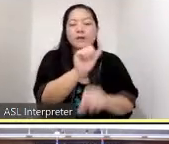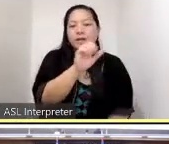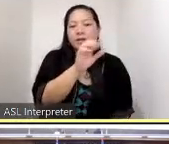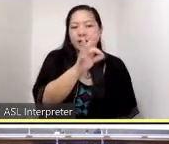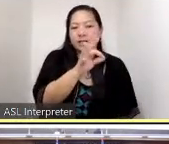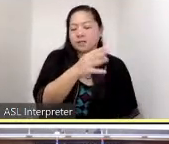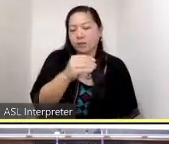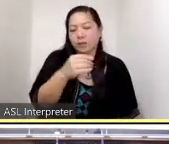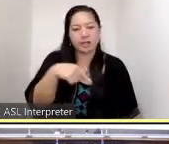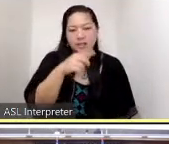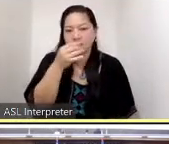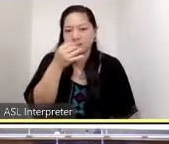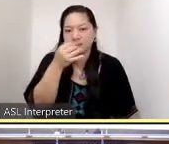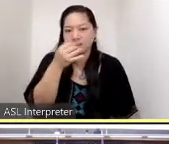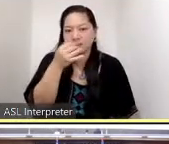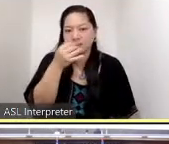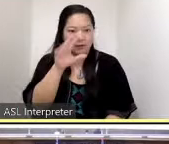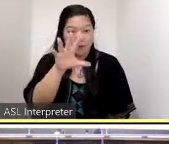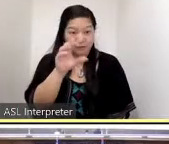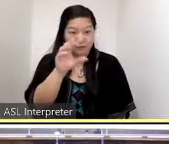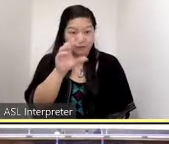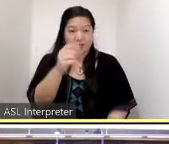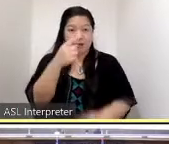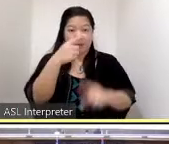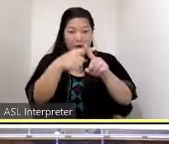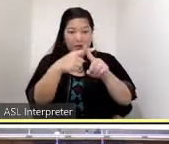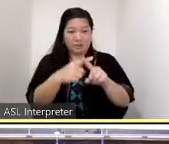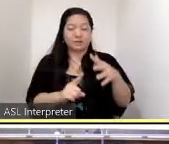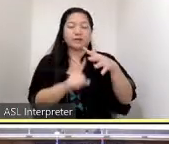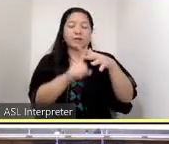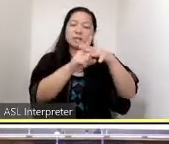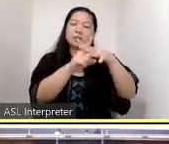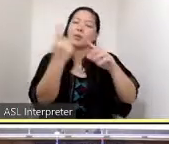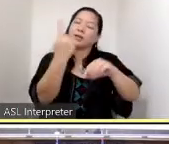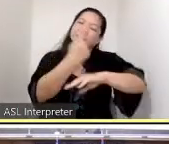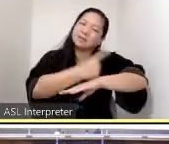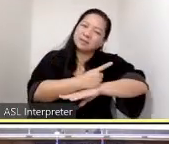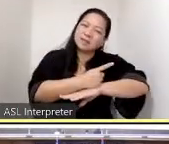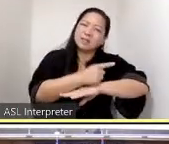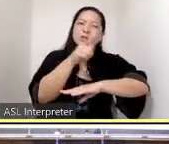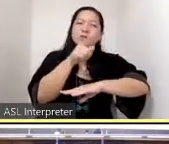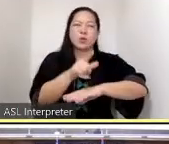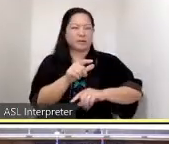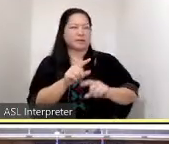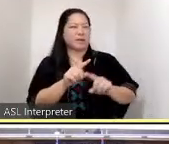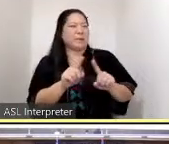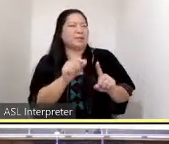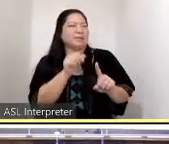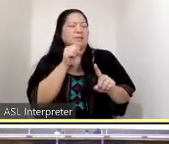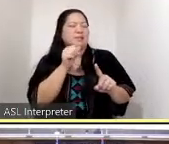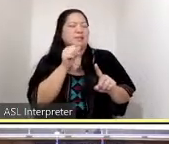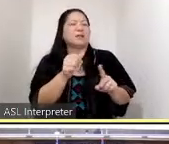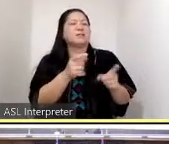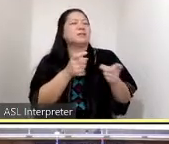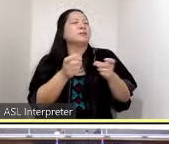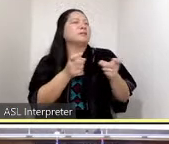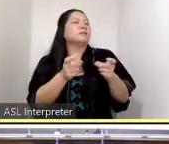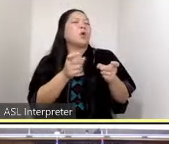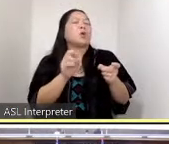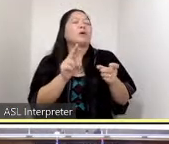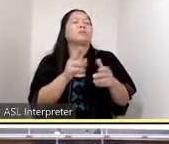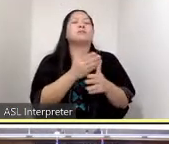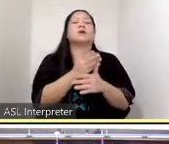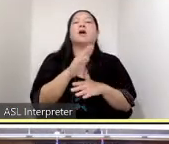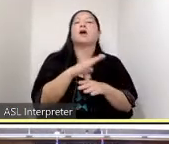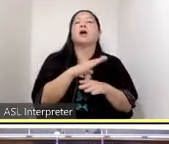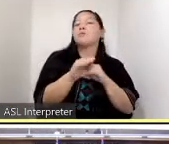cases a day. We hope that goes down, but it's lower, but it's not exactly manageable or comfortable.